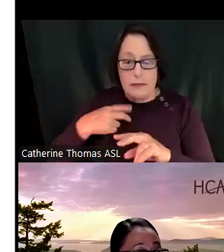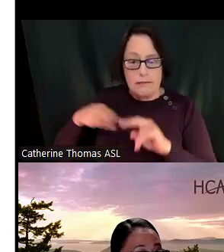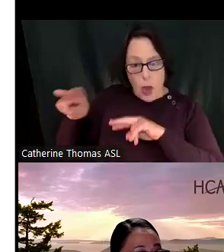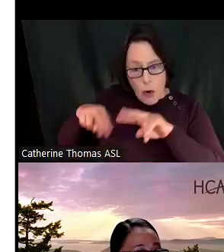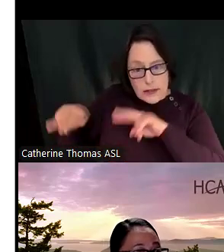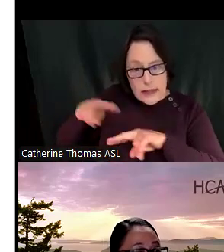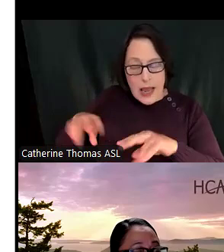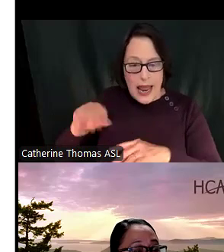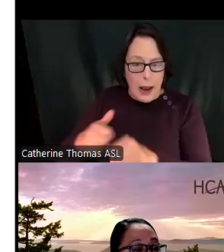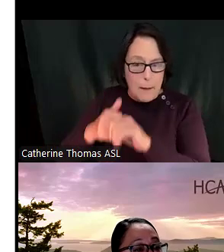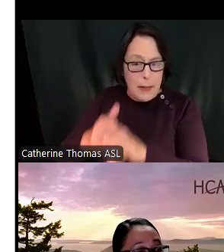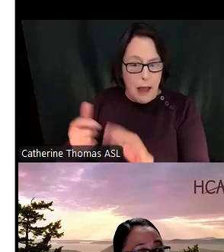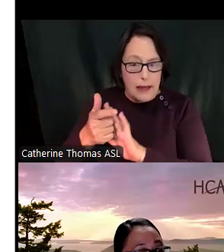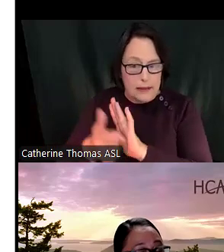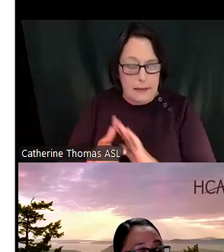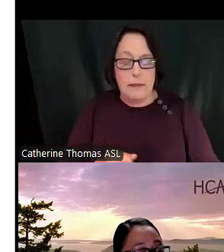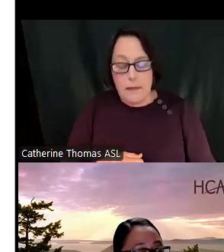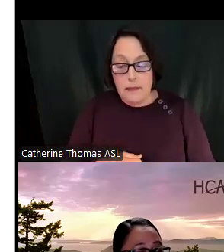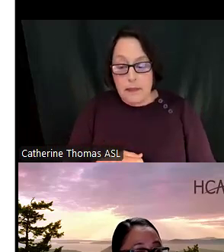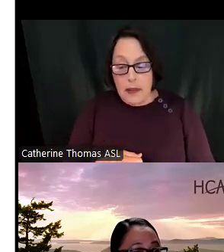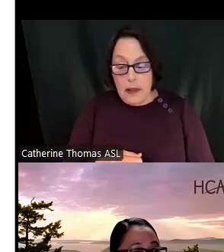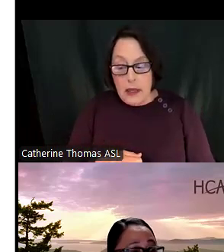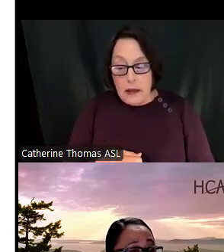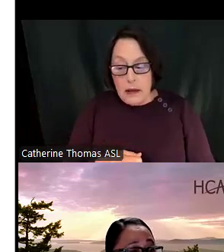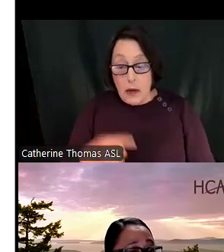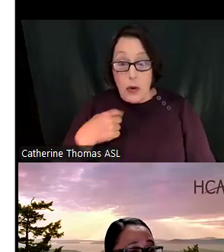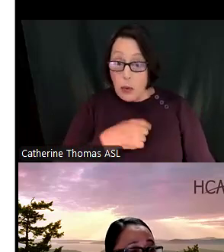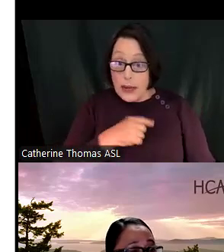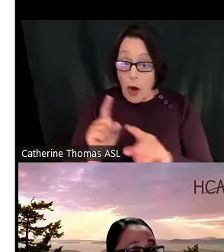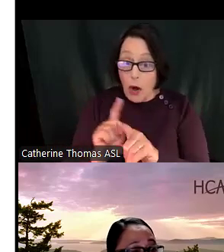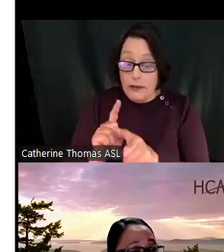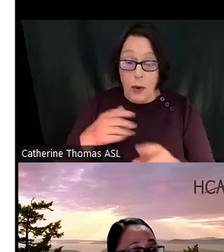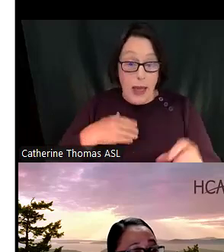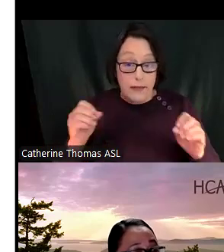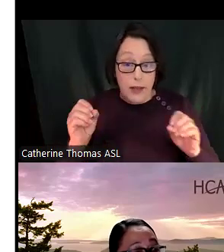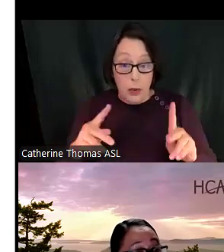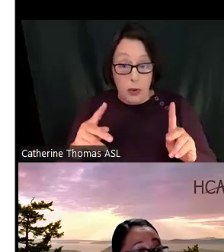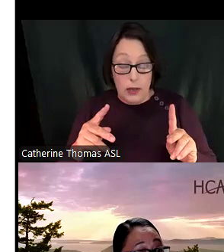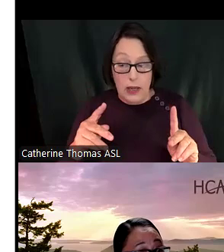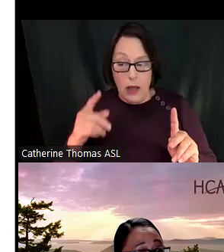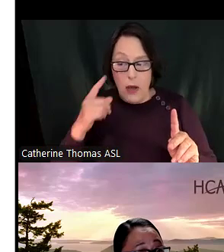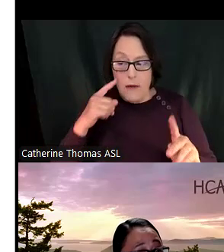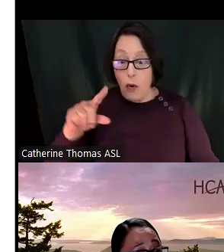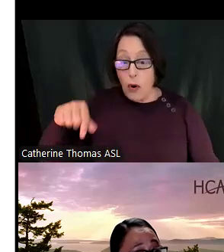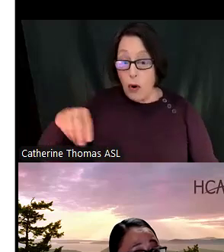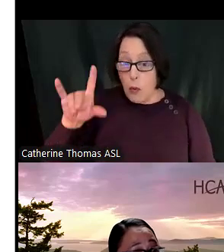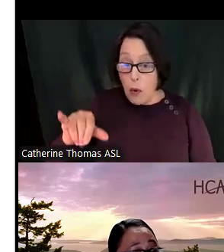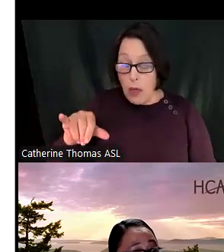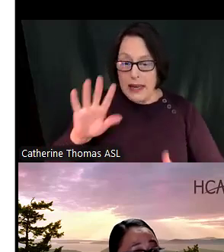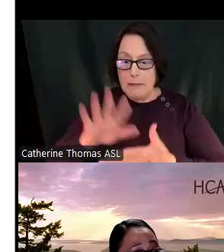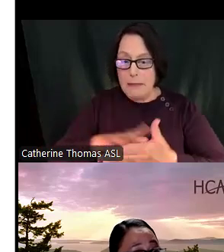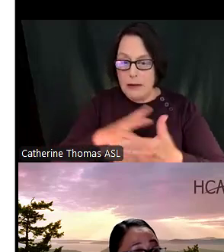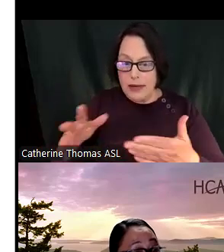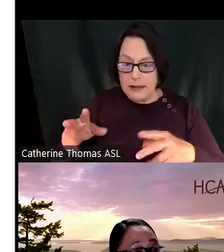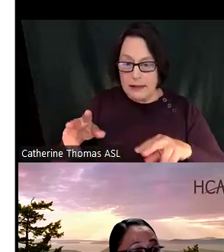and compliance. We also have the opportunity to do all quality metrics related to the